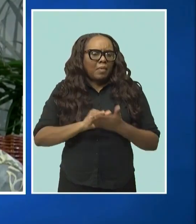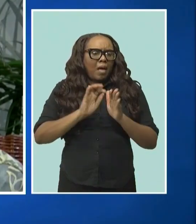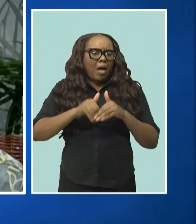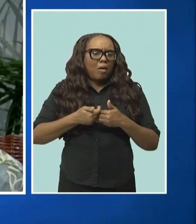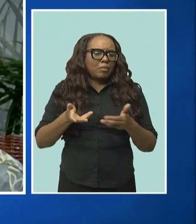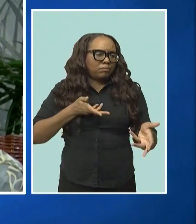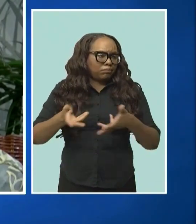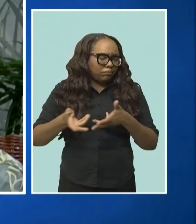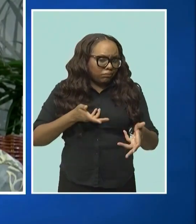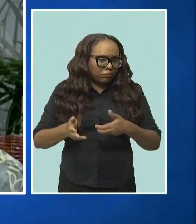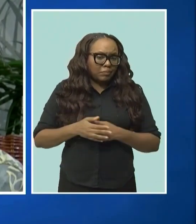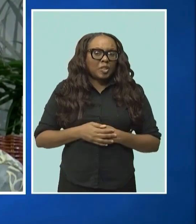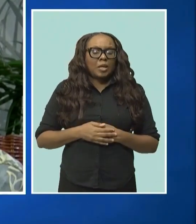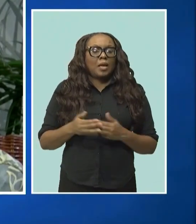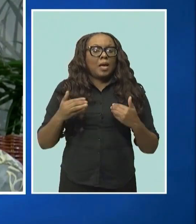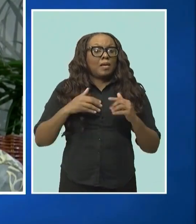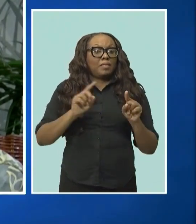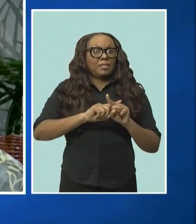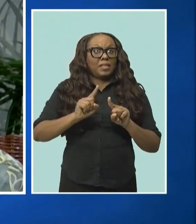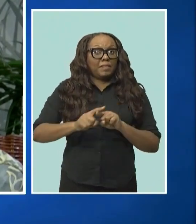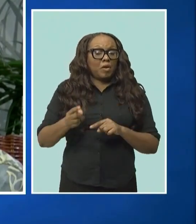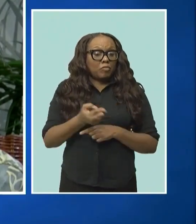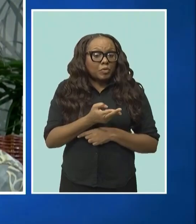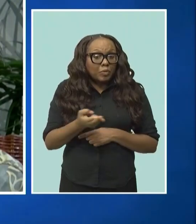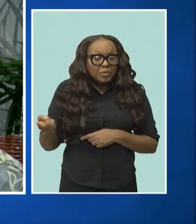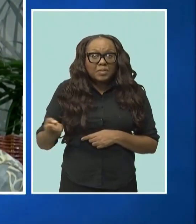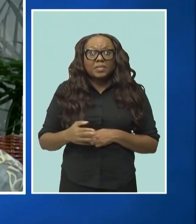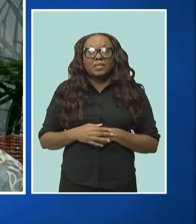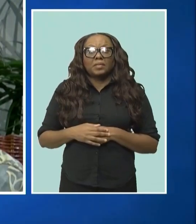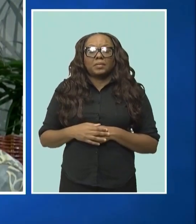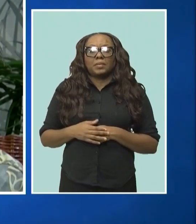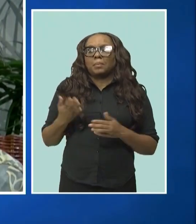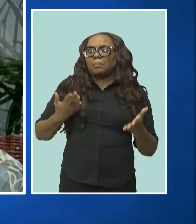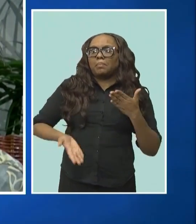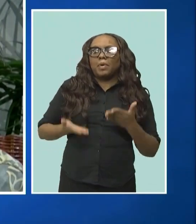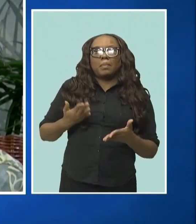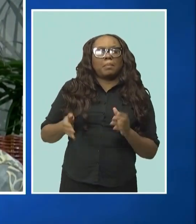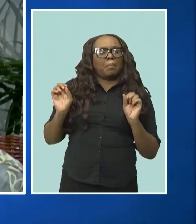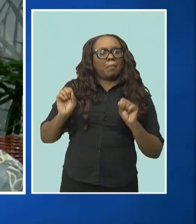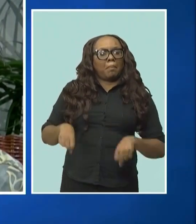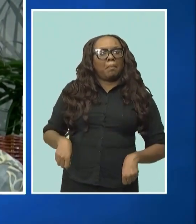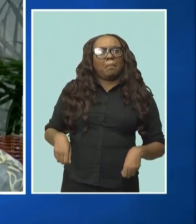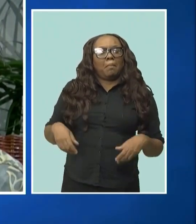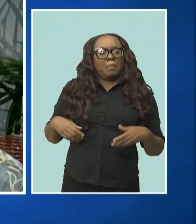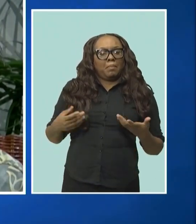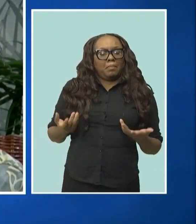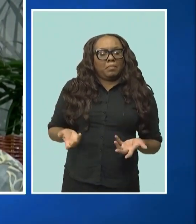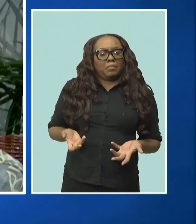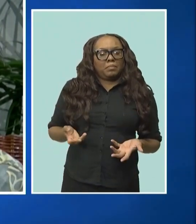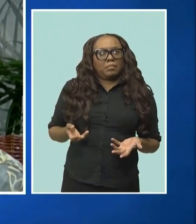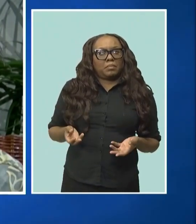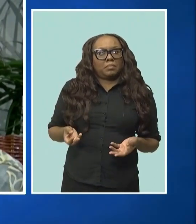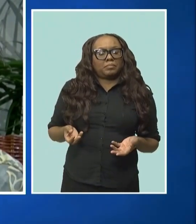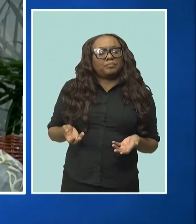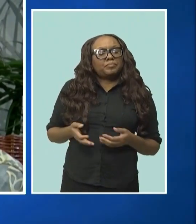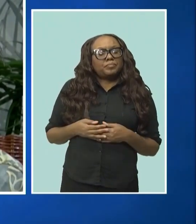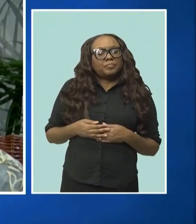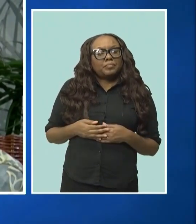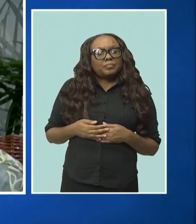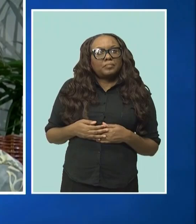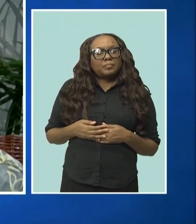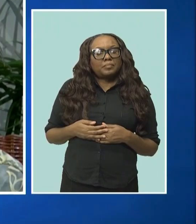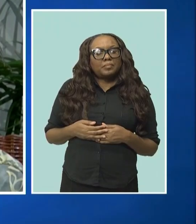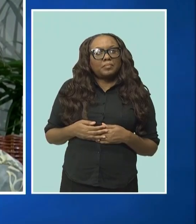we have many resources, relatives like this. Maybe we can give you some kind of materials, and we can